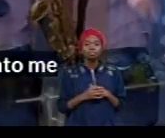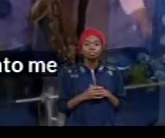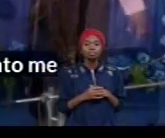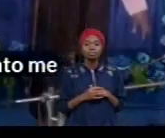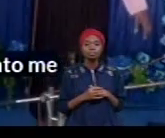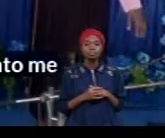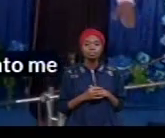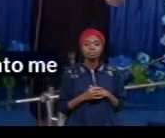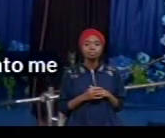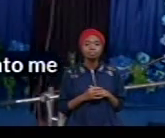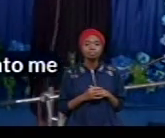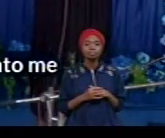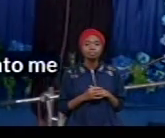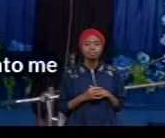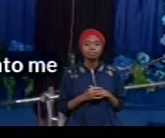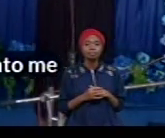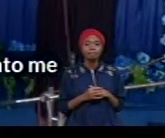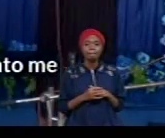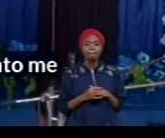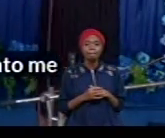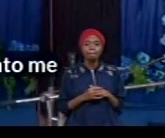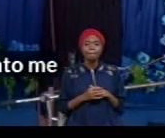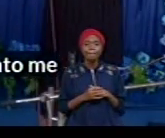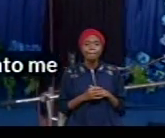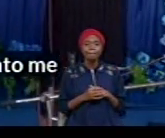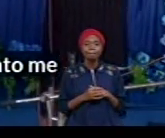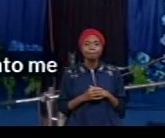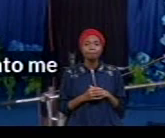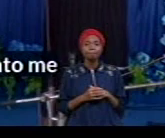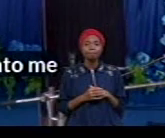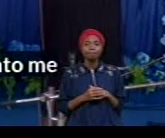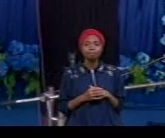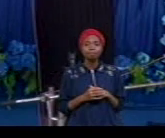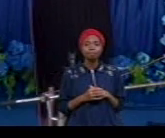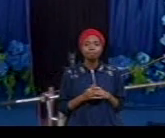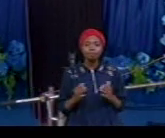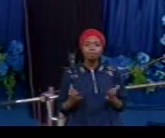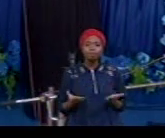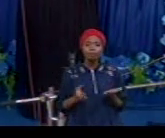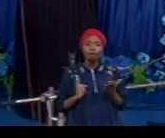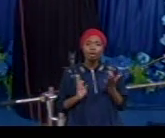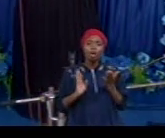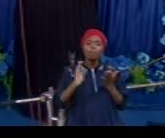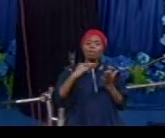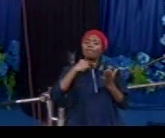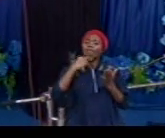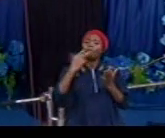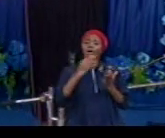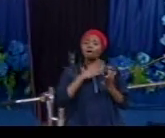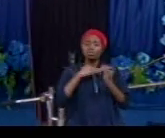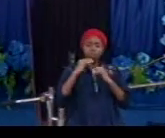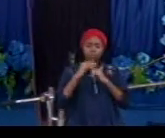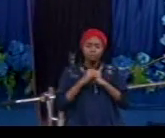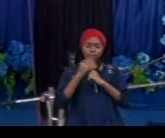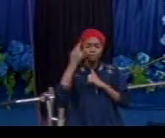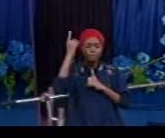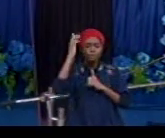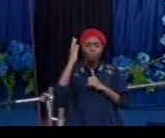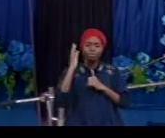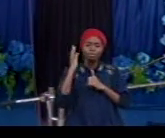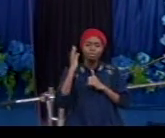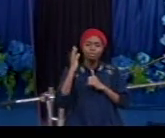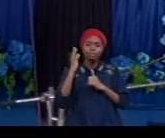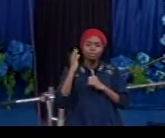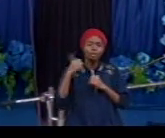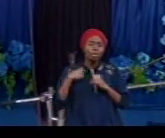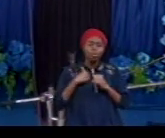Faithful to you, just worship Him. Worship you, lift God. Up your voice and worship Him. Worship Him. You, God. We worship You.